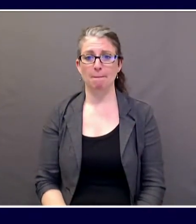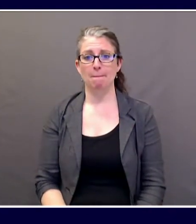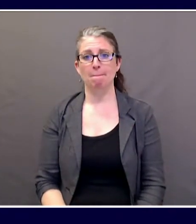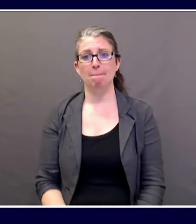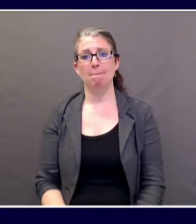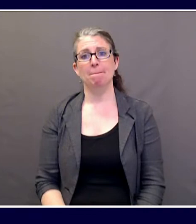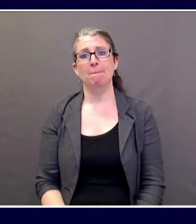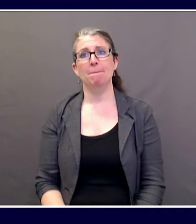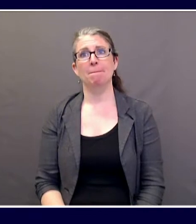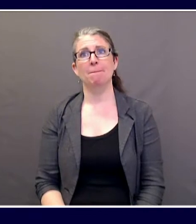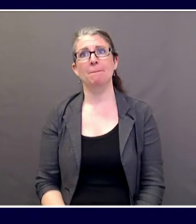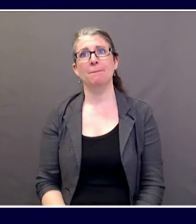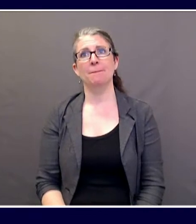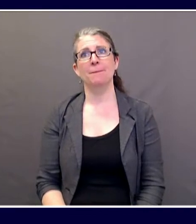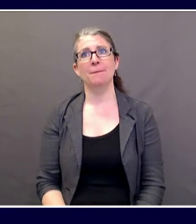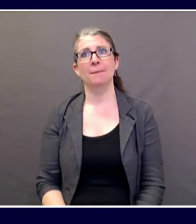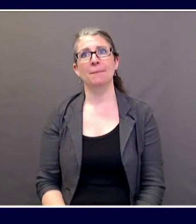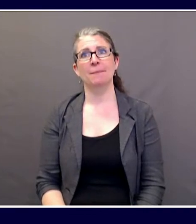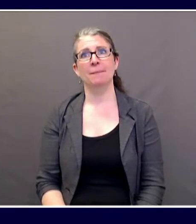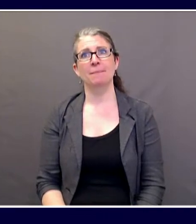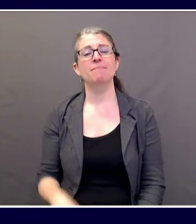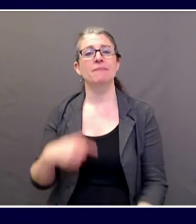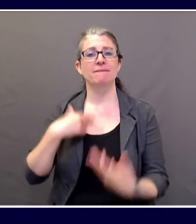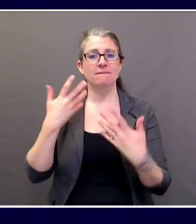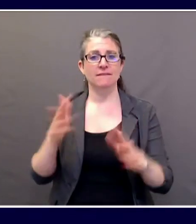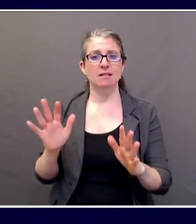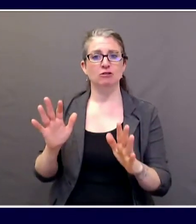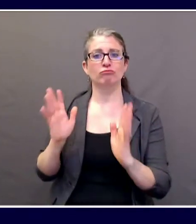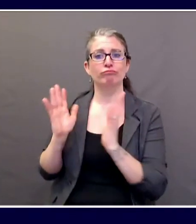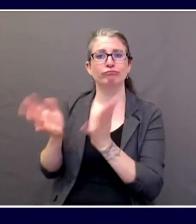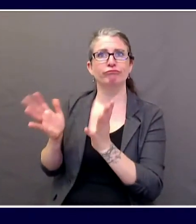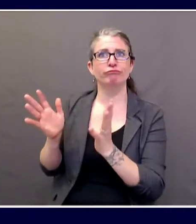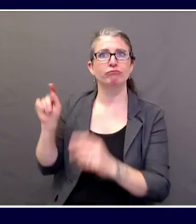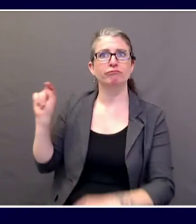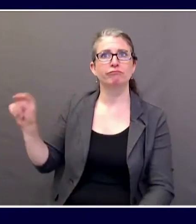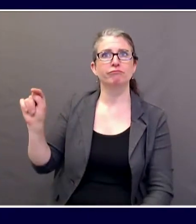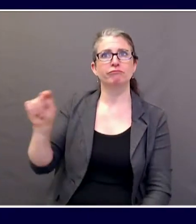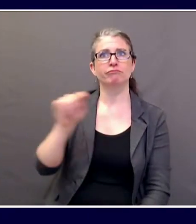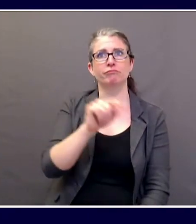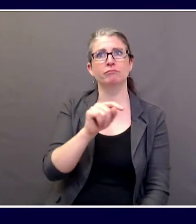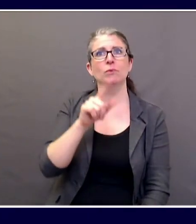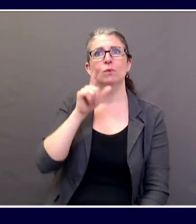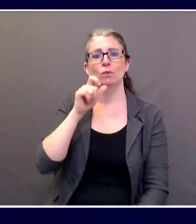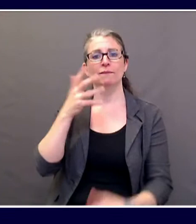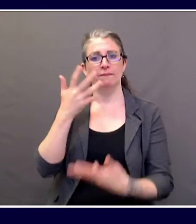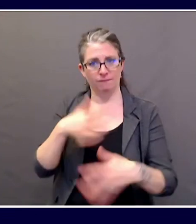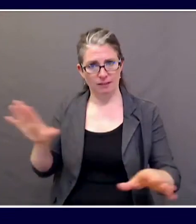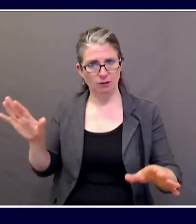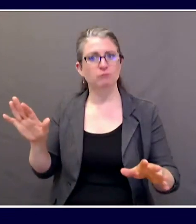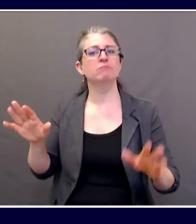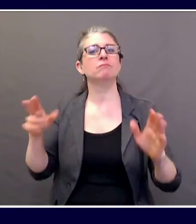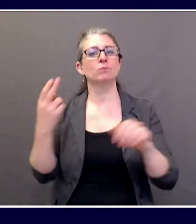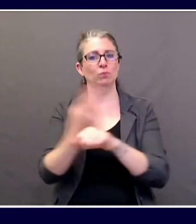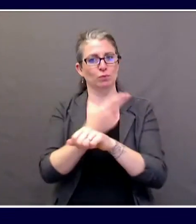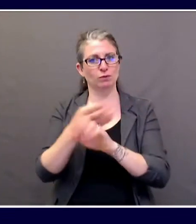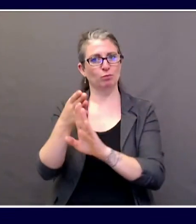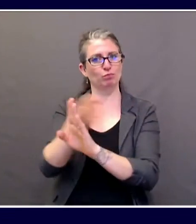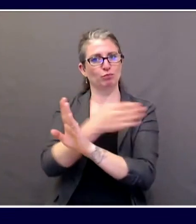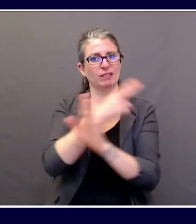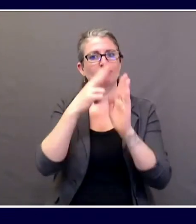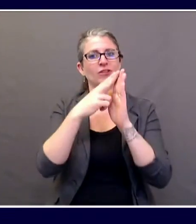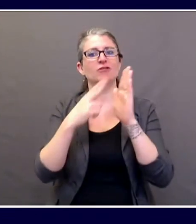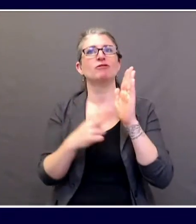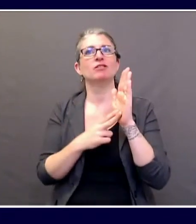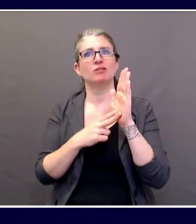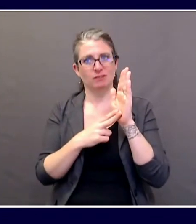question, I spoke with Mainers who used the pre-registration website and received an email about the next steps. They were surprised to be directed back to the